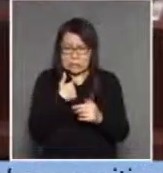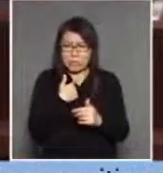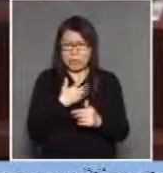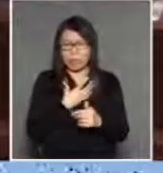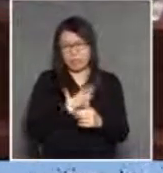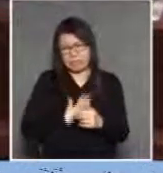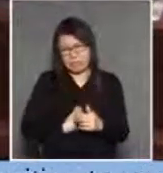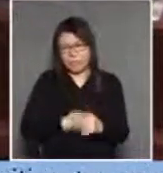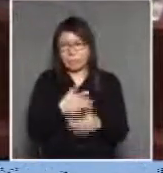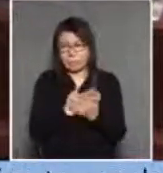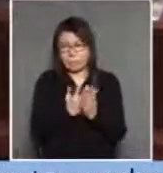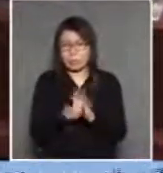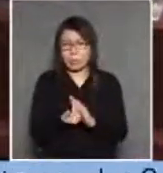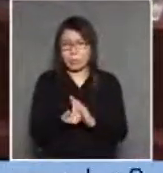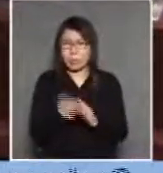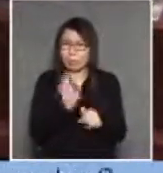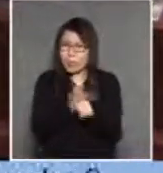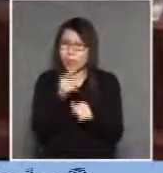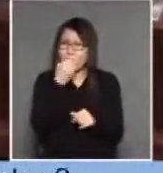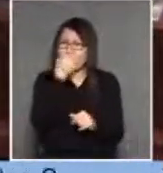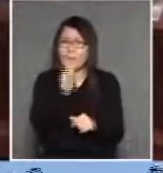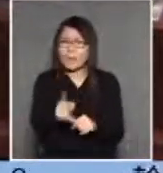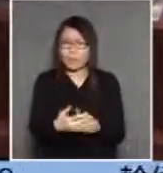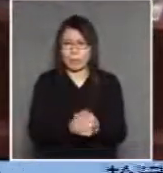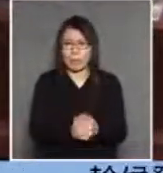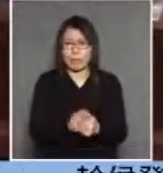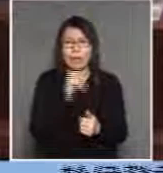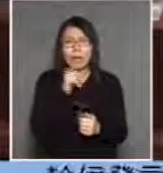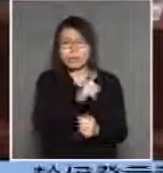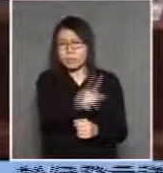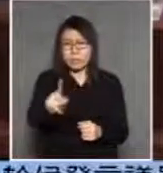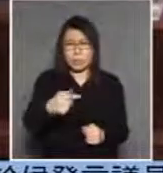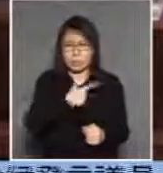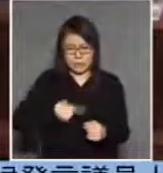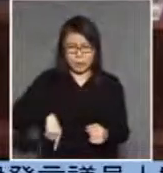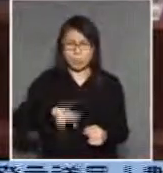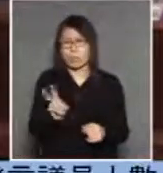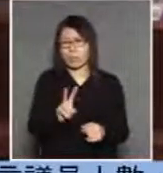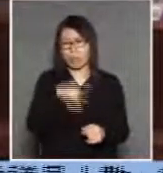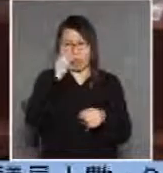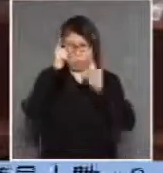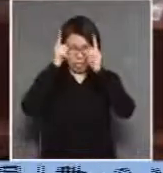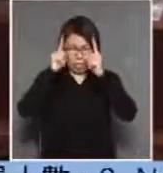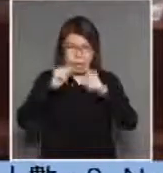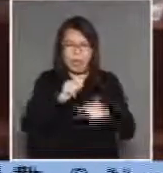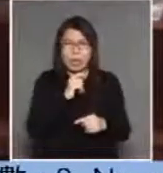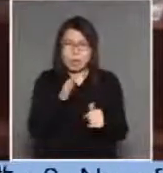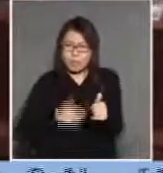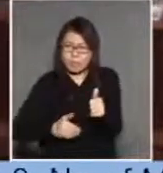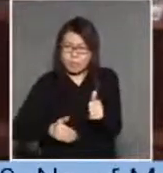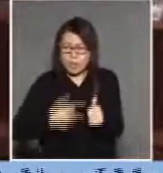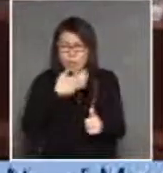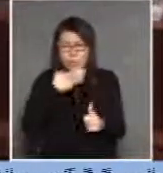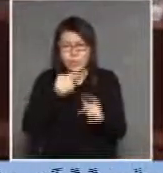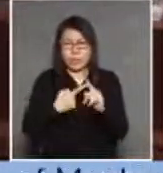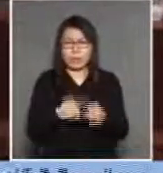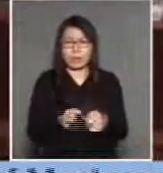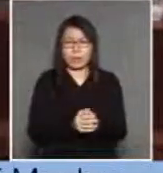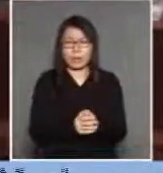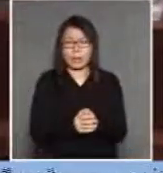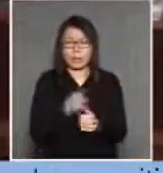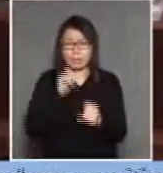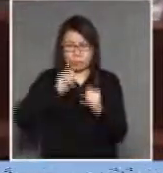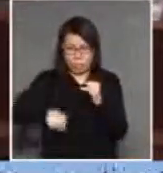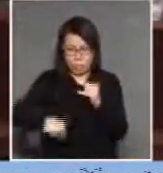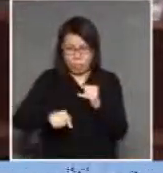your head against the wall, is it good for Hong Kong? If any member of this council